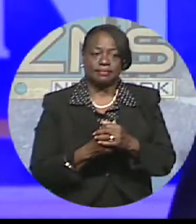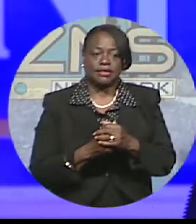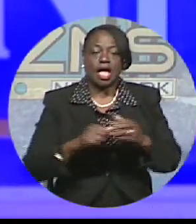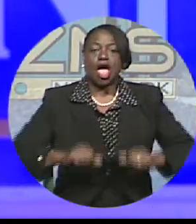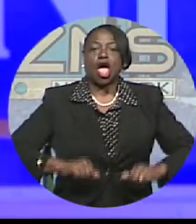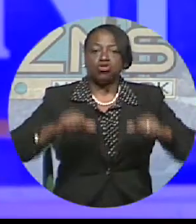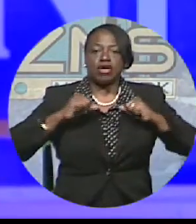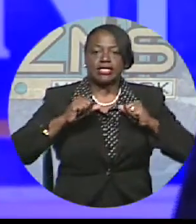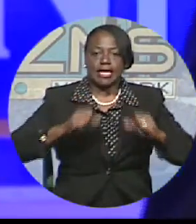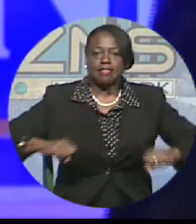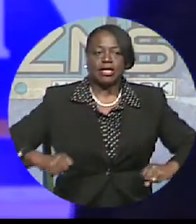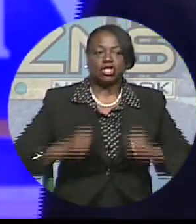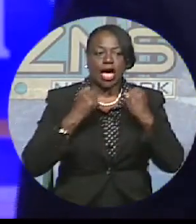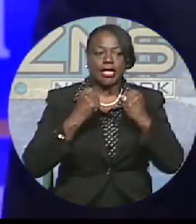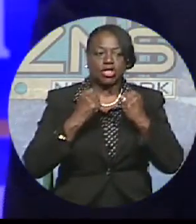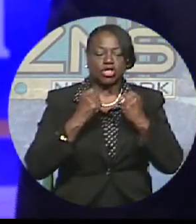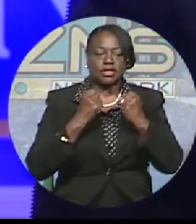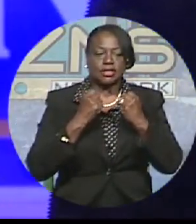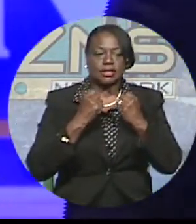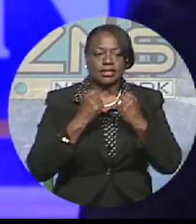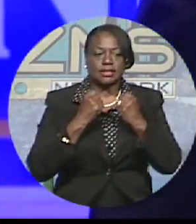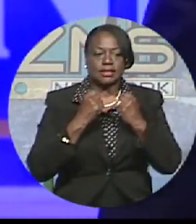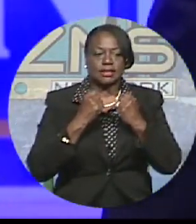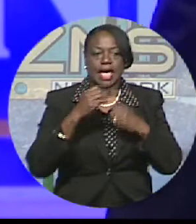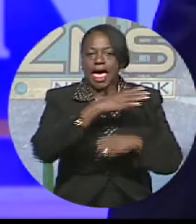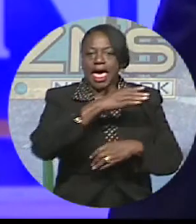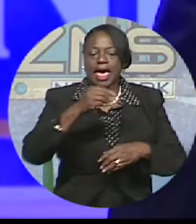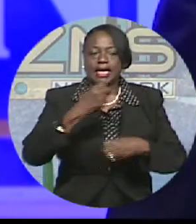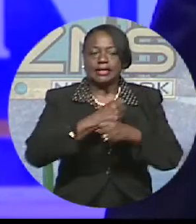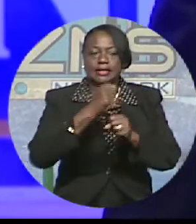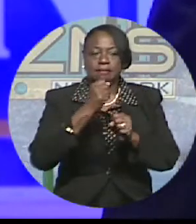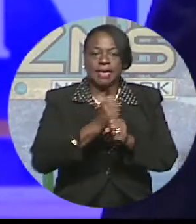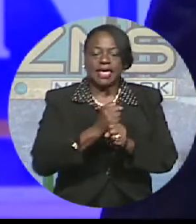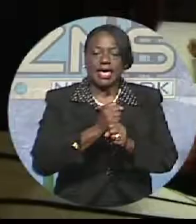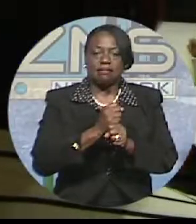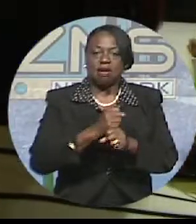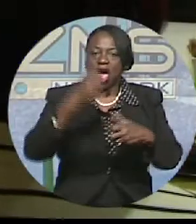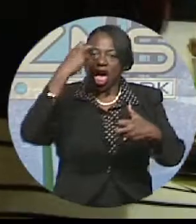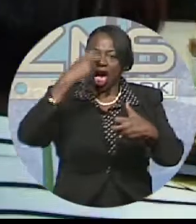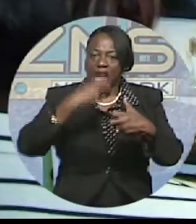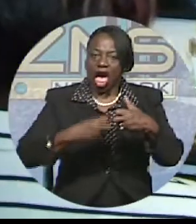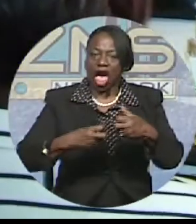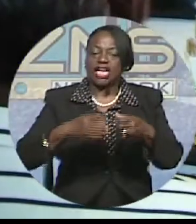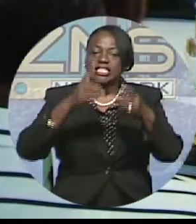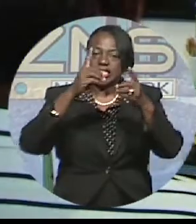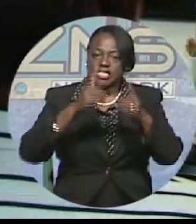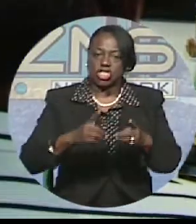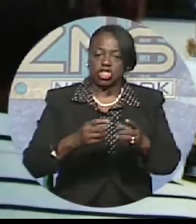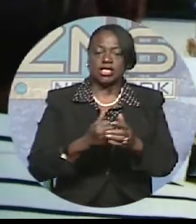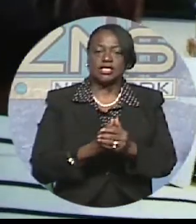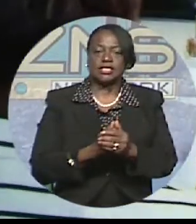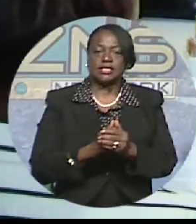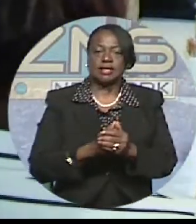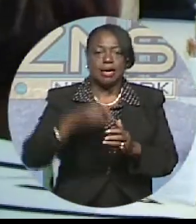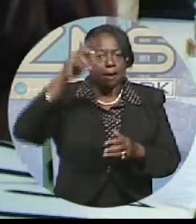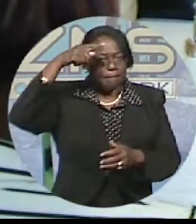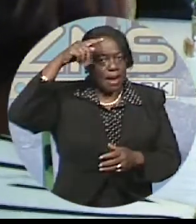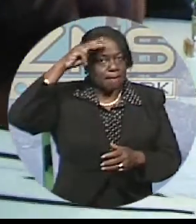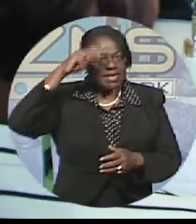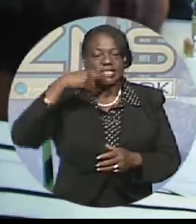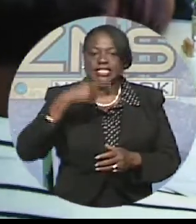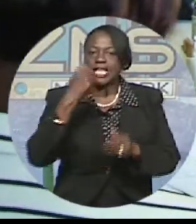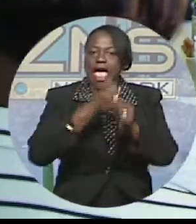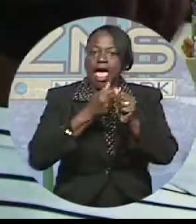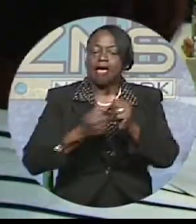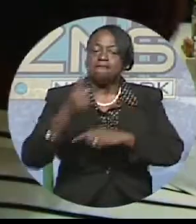addressing the challenges and making the tough decisions. Prime Minister Christie says every day he is reminded that